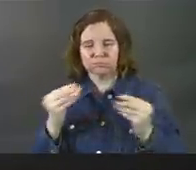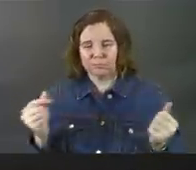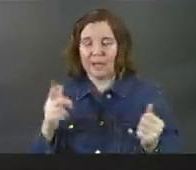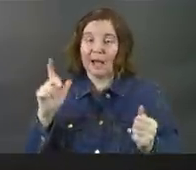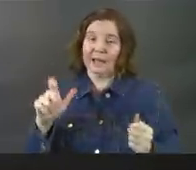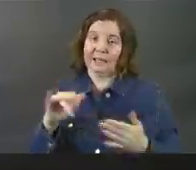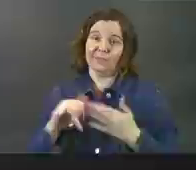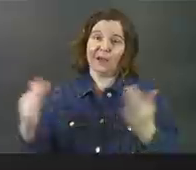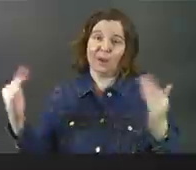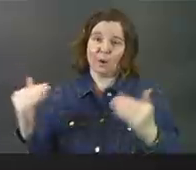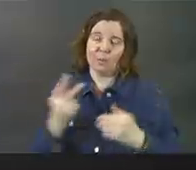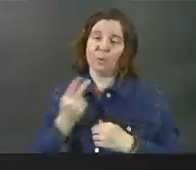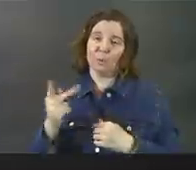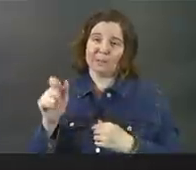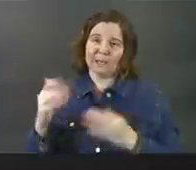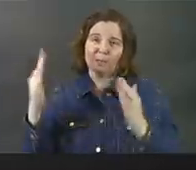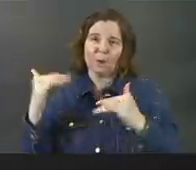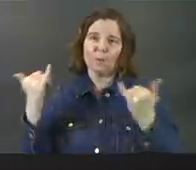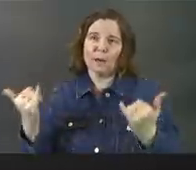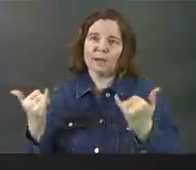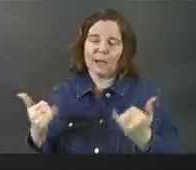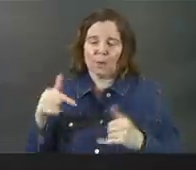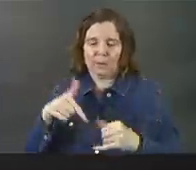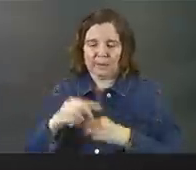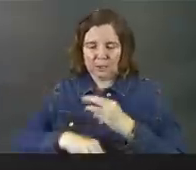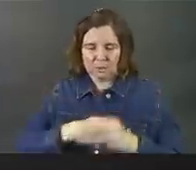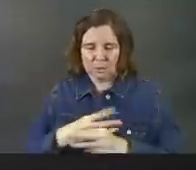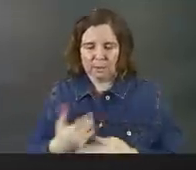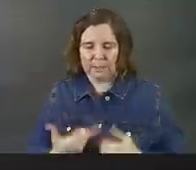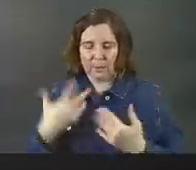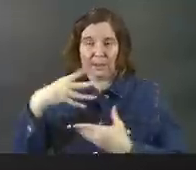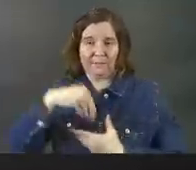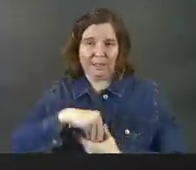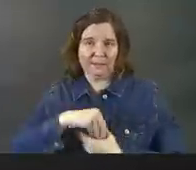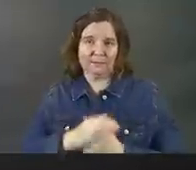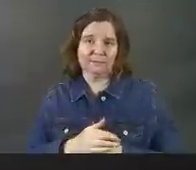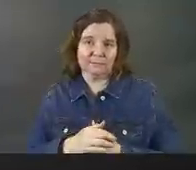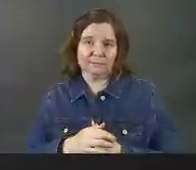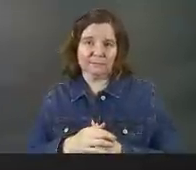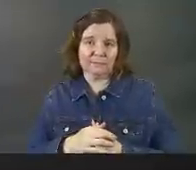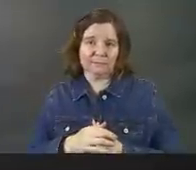hope. We need that hope right here, right now, in this world that we're living in.